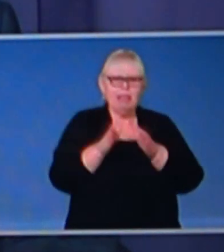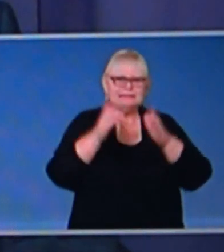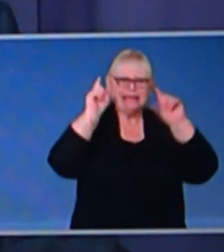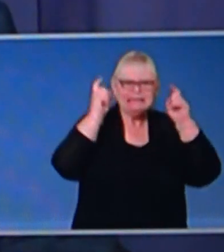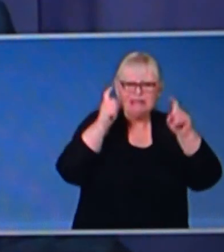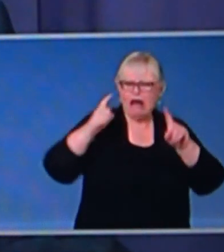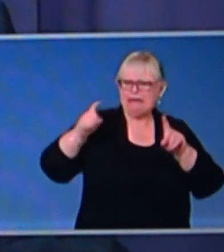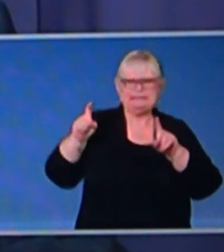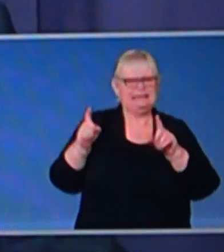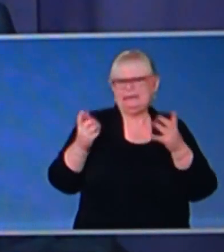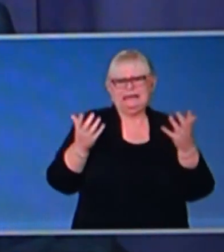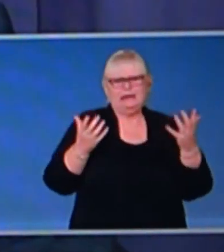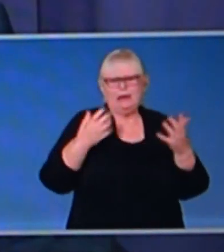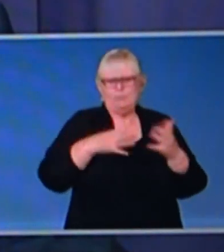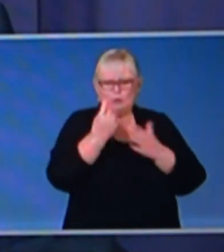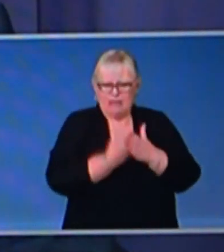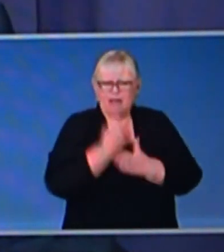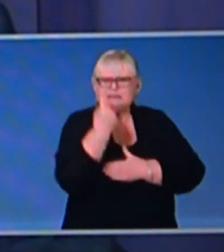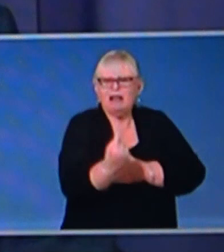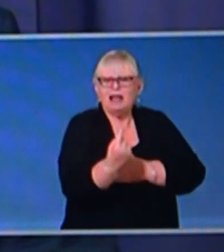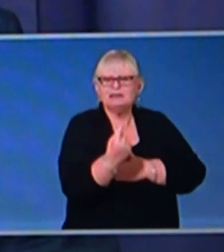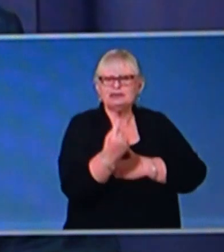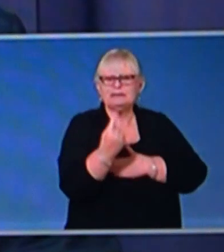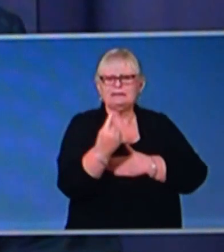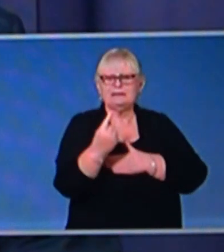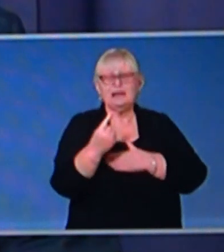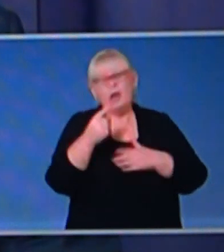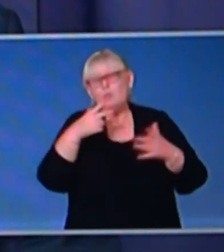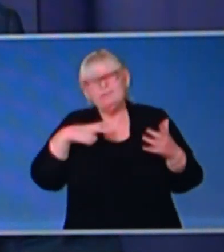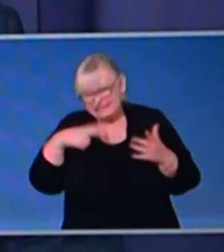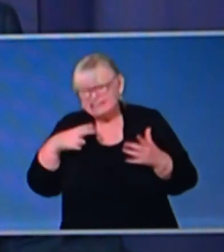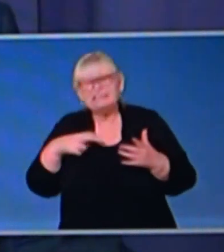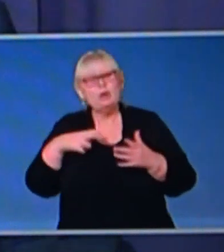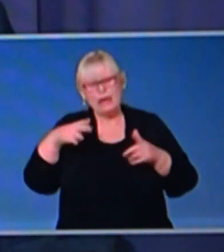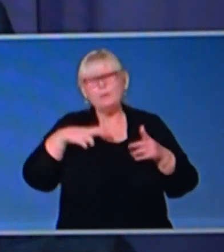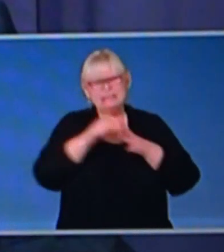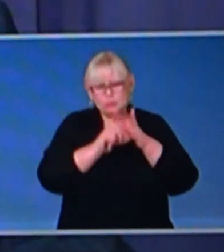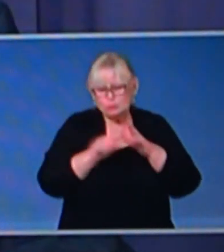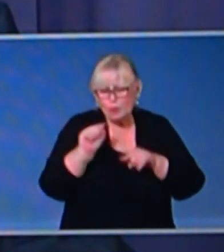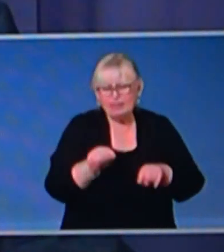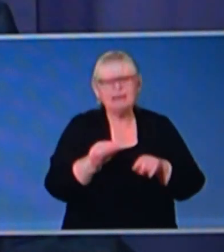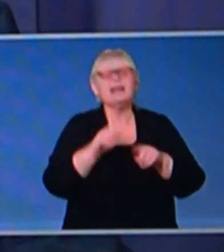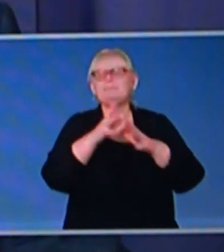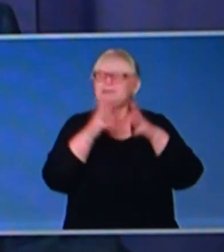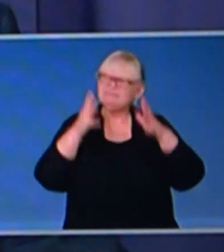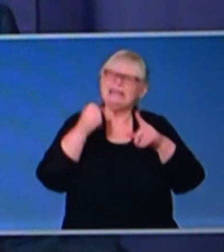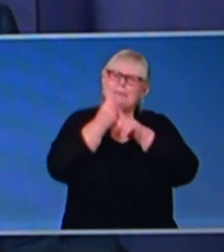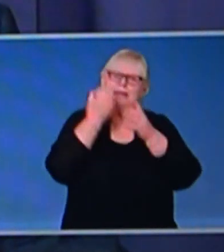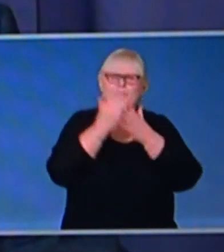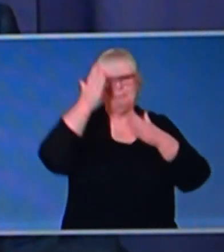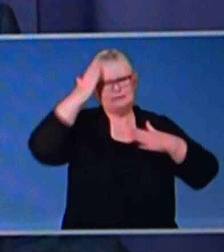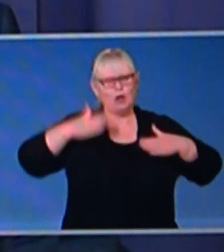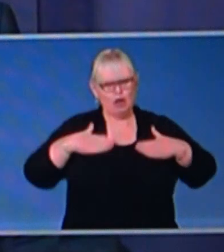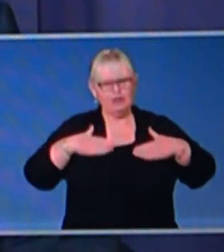been as a result of the isolation restrictions that have been necessary. It does impact on people's mental health, and that's why the